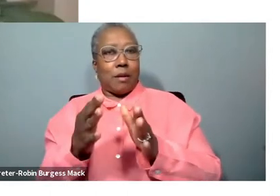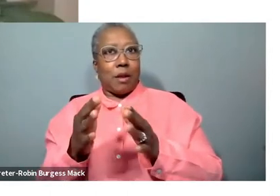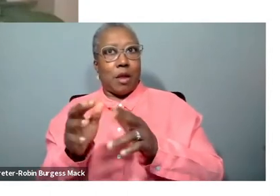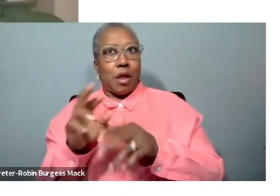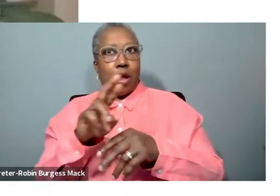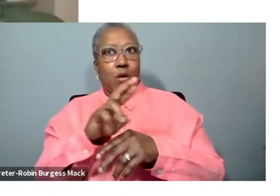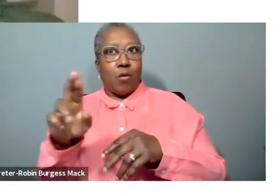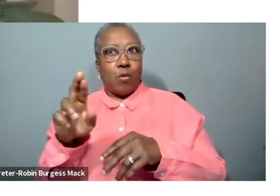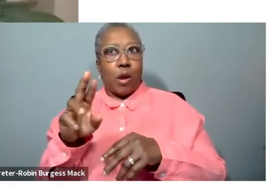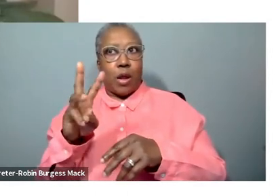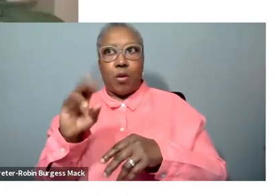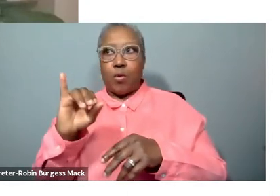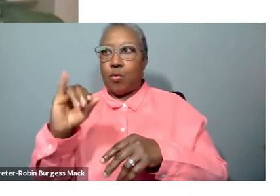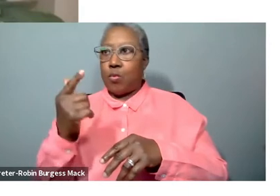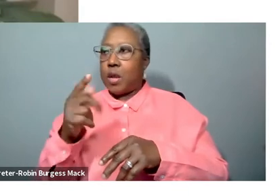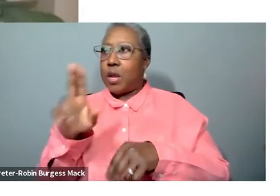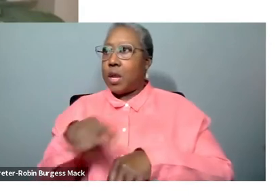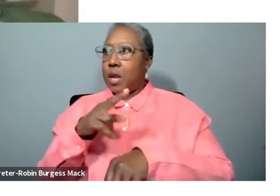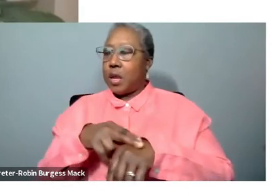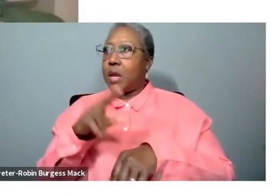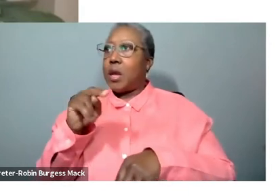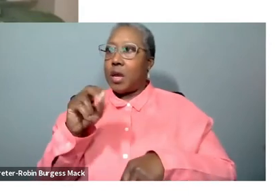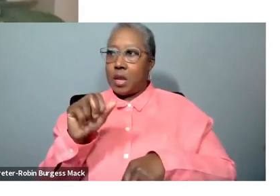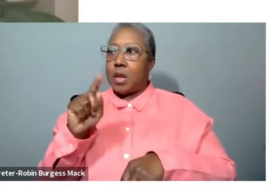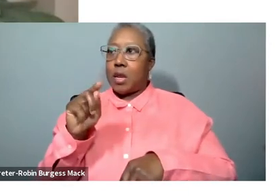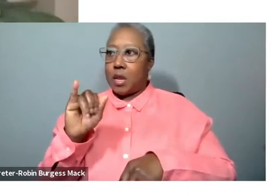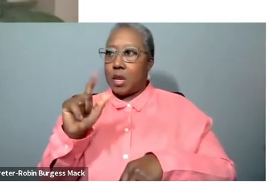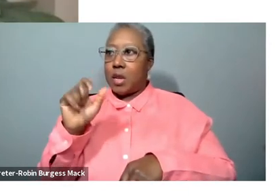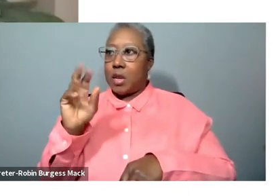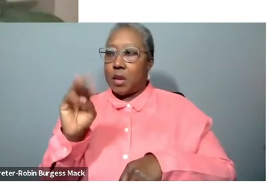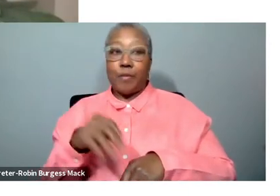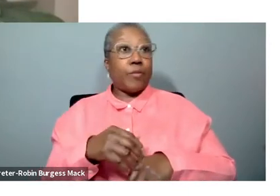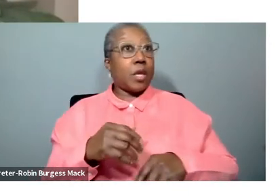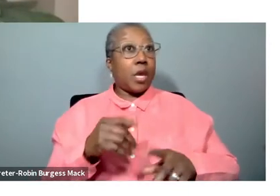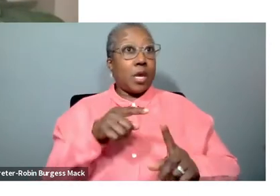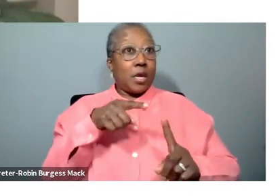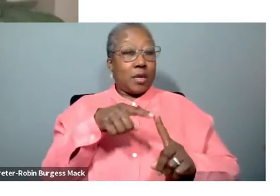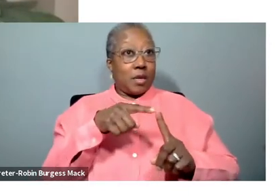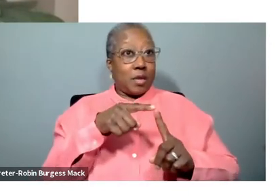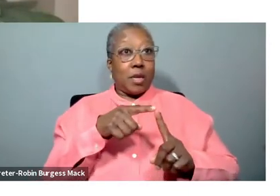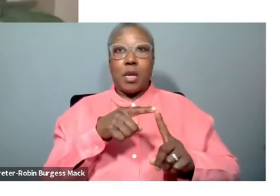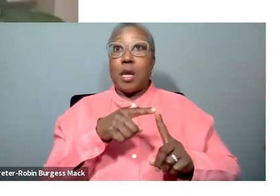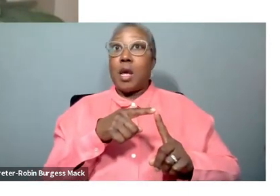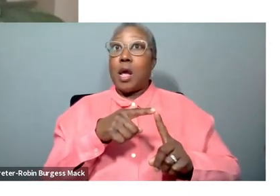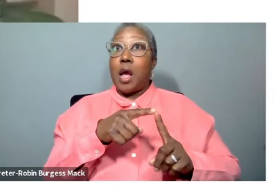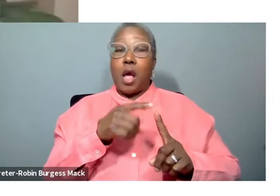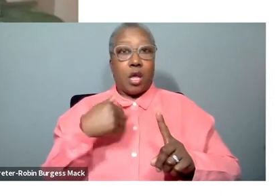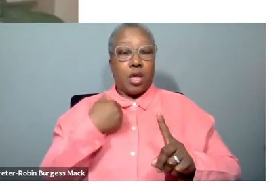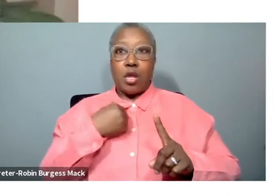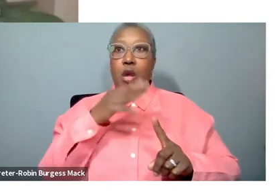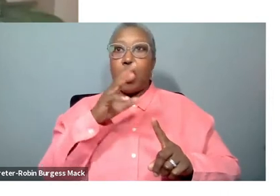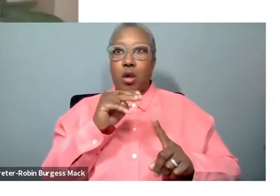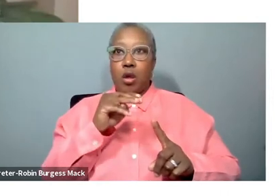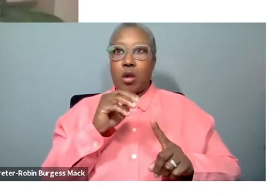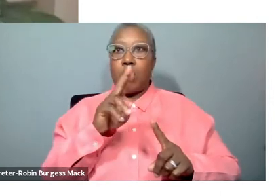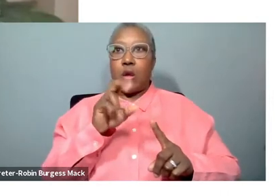right-wing nationalism. The central character is a young Muslim woman. Her name is Jeevan. Jeevan would have